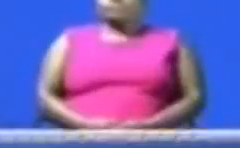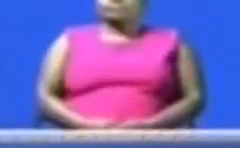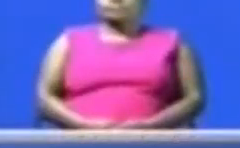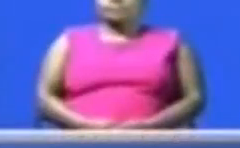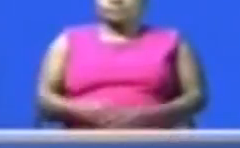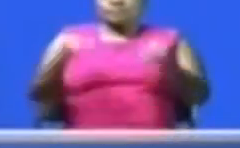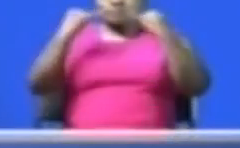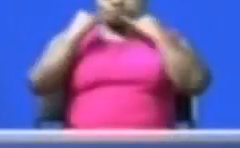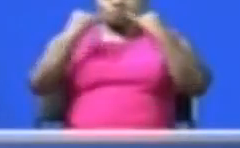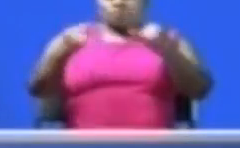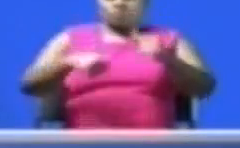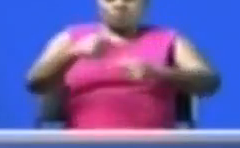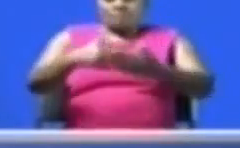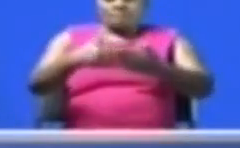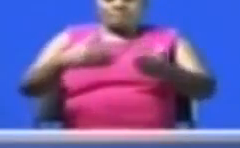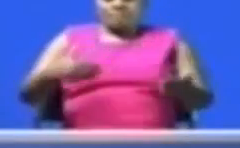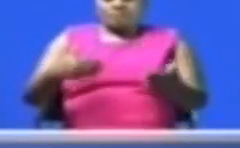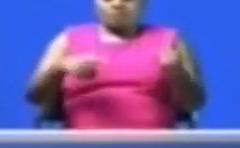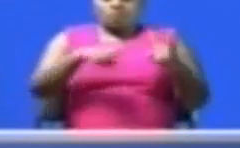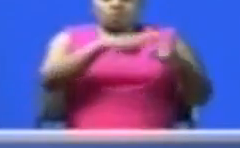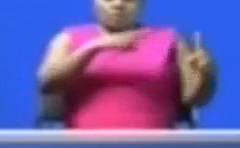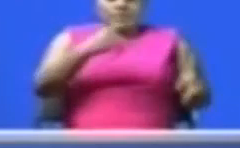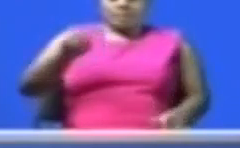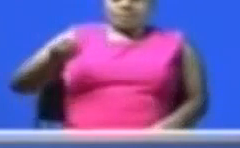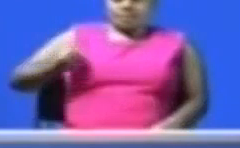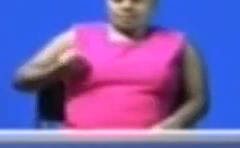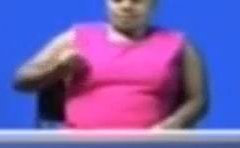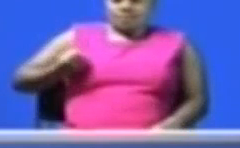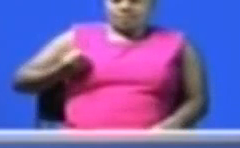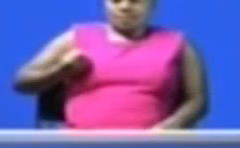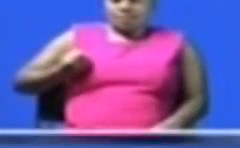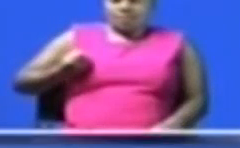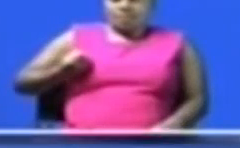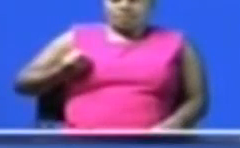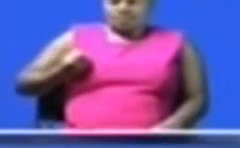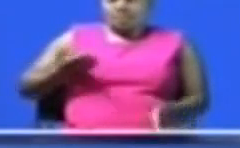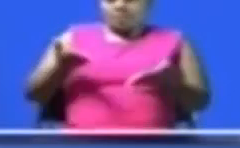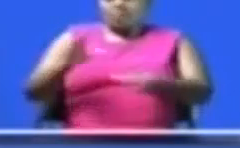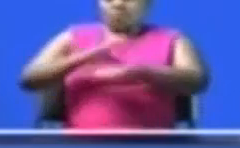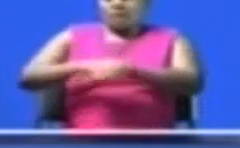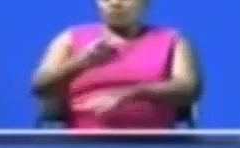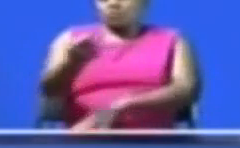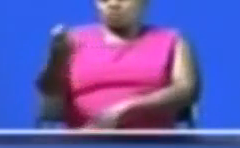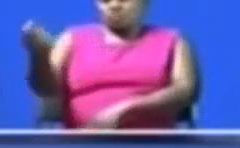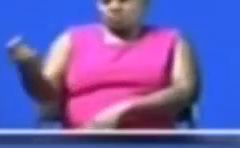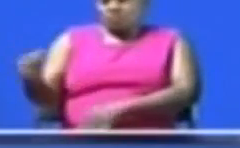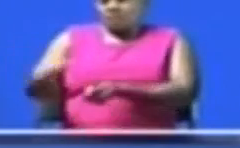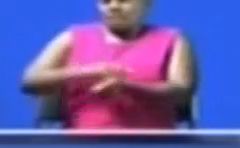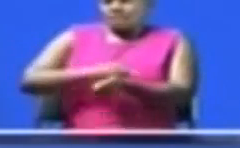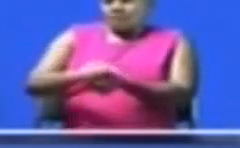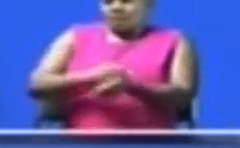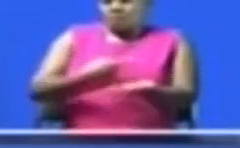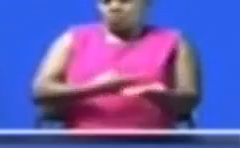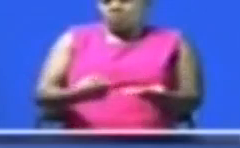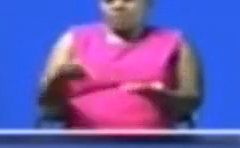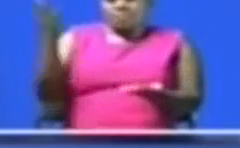Details of activities prior to the gruesome murder of Ivy Wangeshi have begun to emerge. On Friday last week,